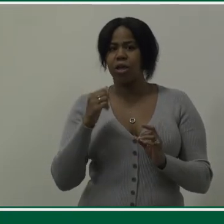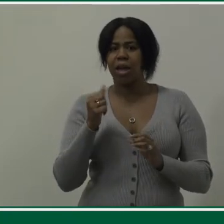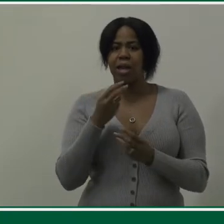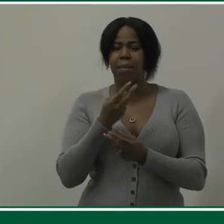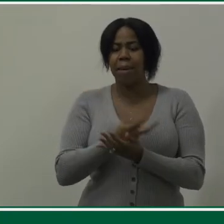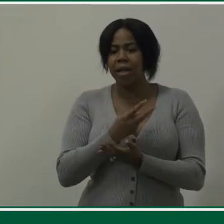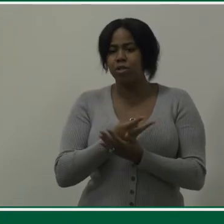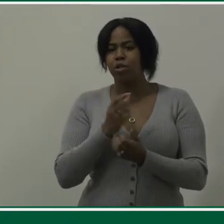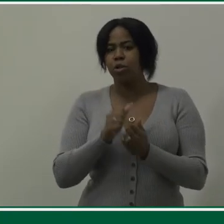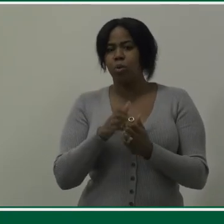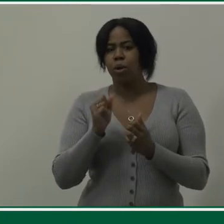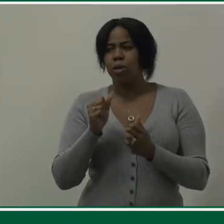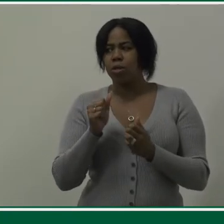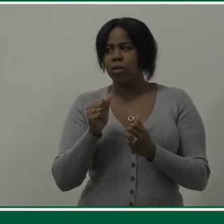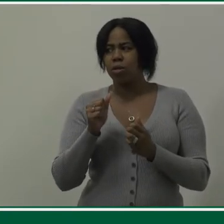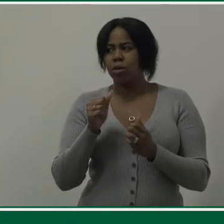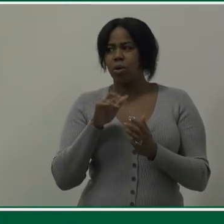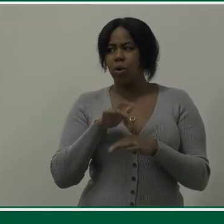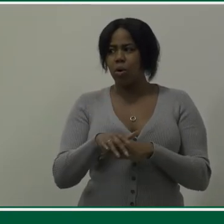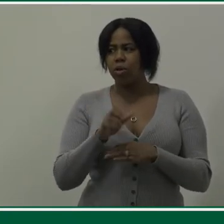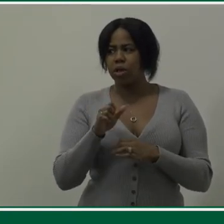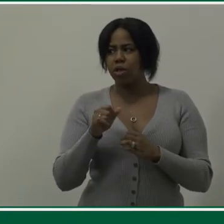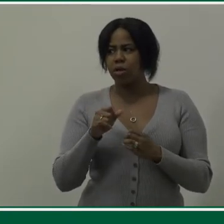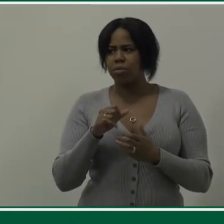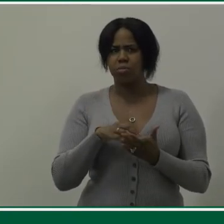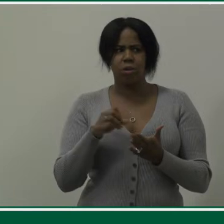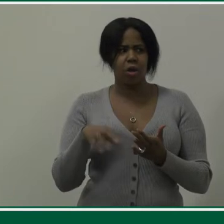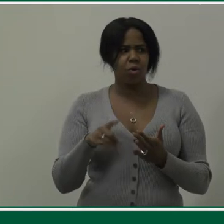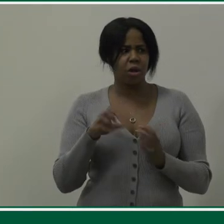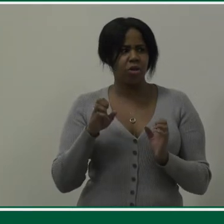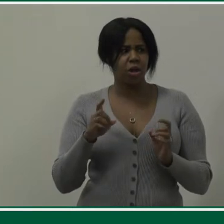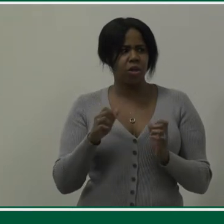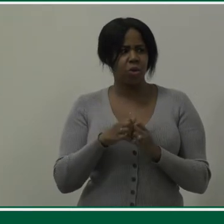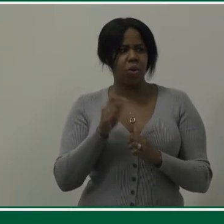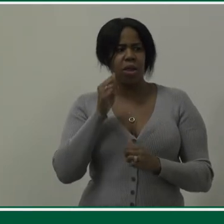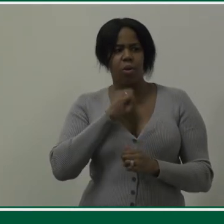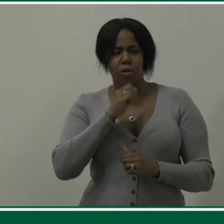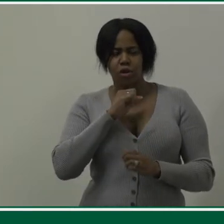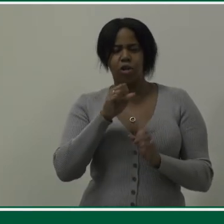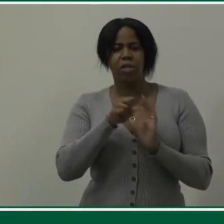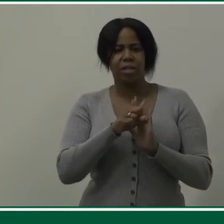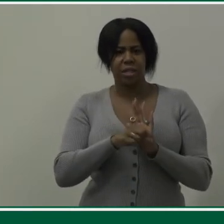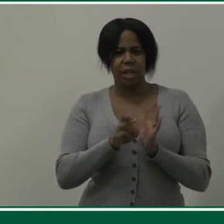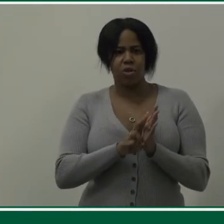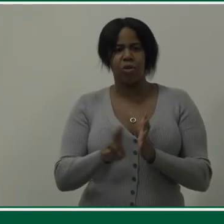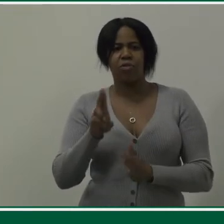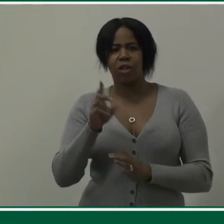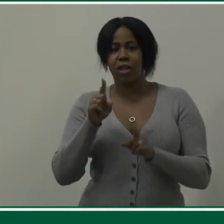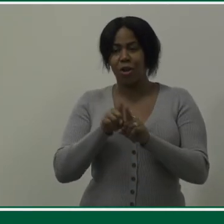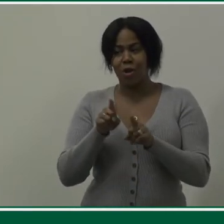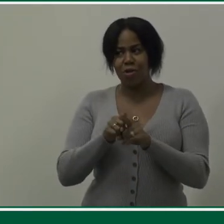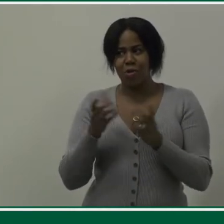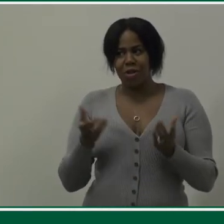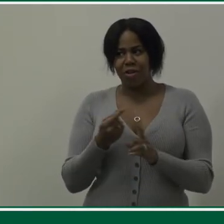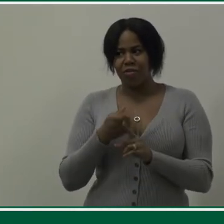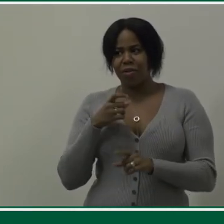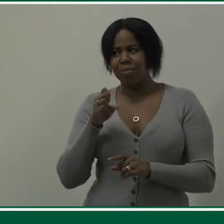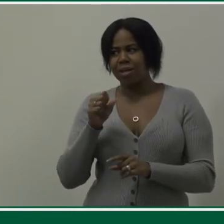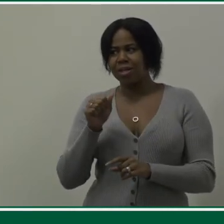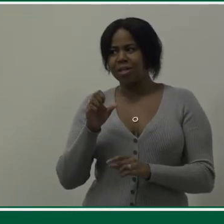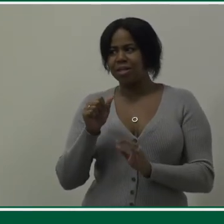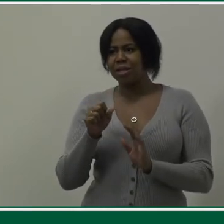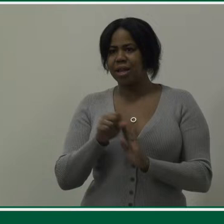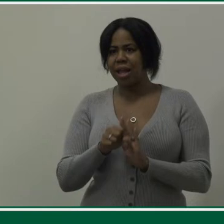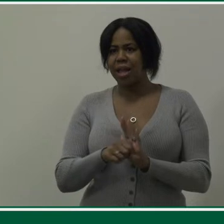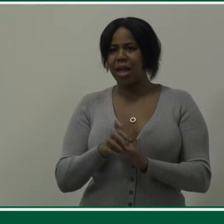instruction in early childhood education from Arizona State University. He's also made at Sac State with a master's degree